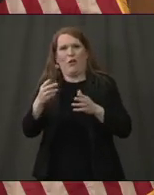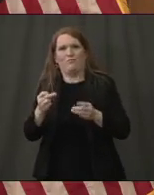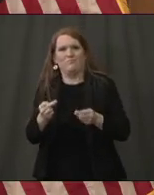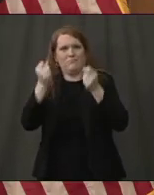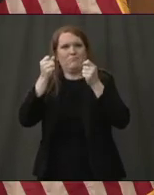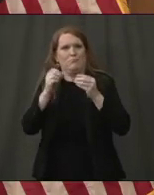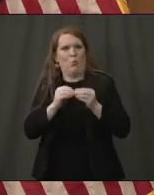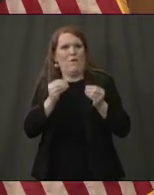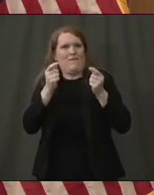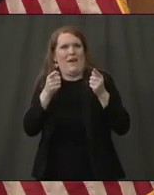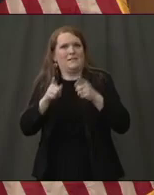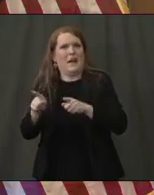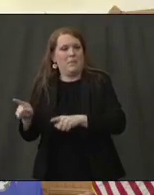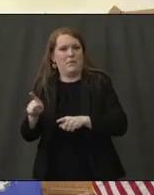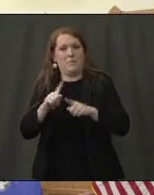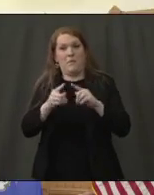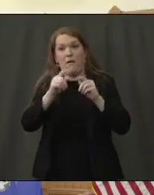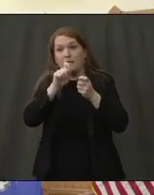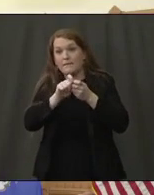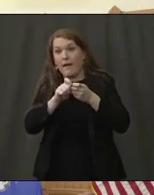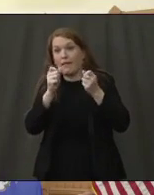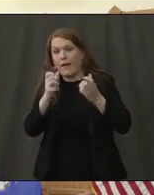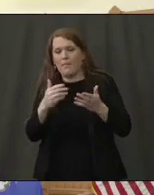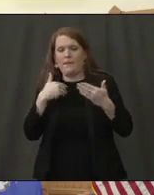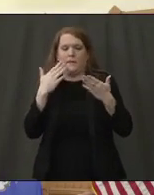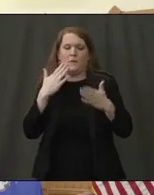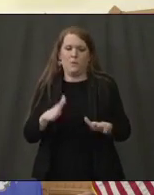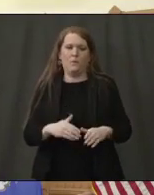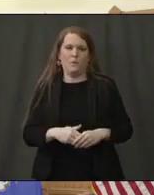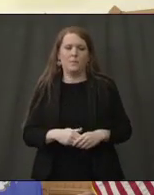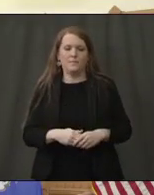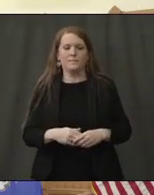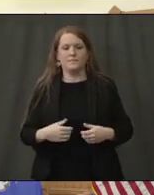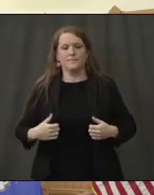number. Okay.